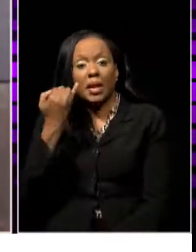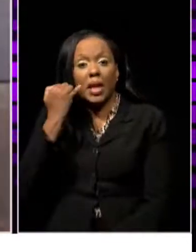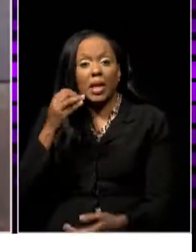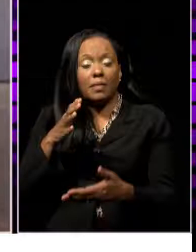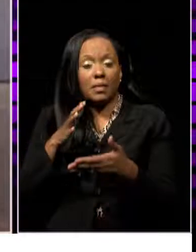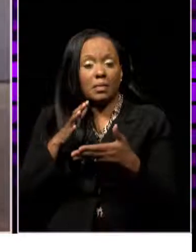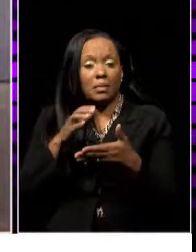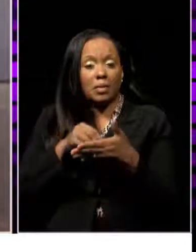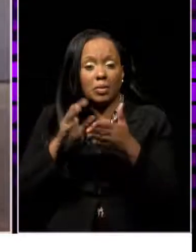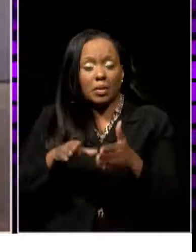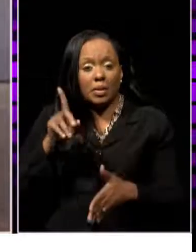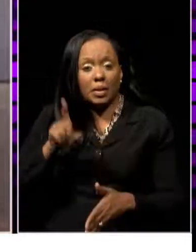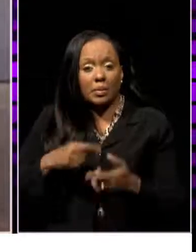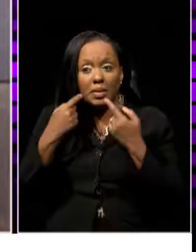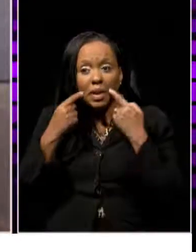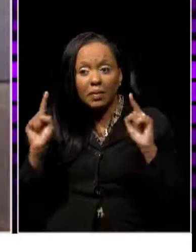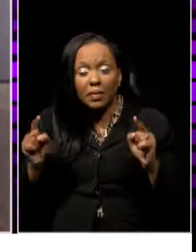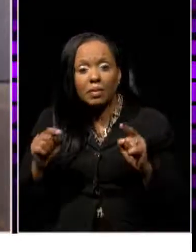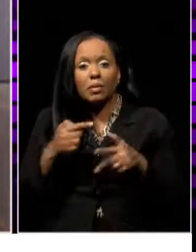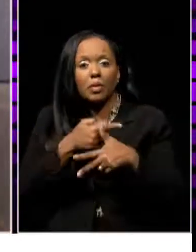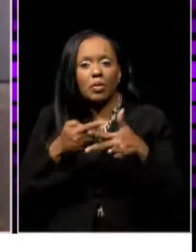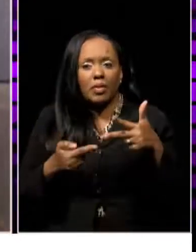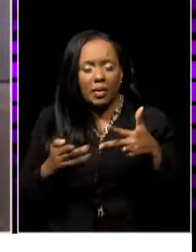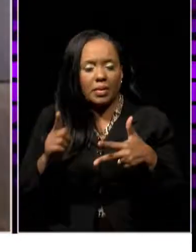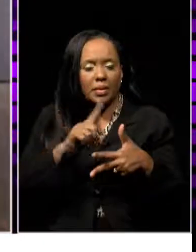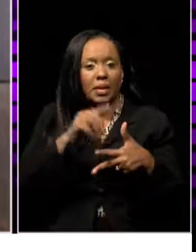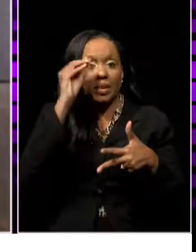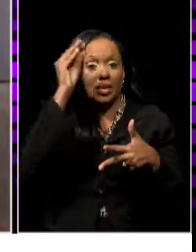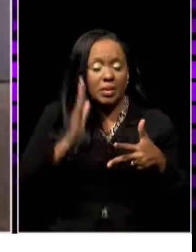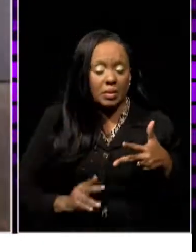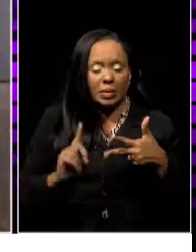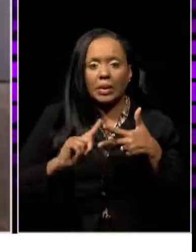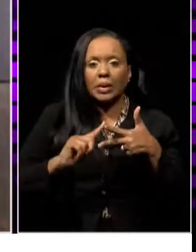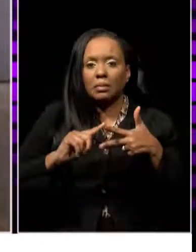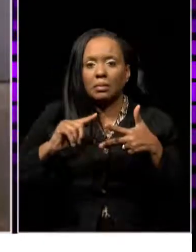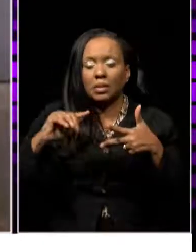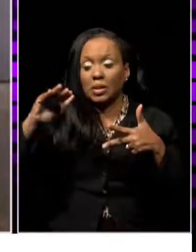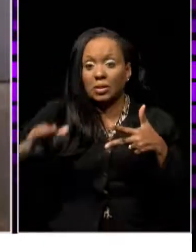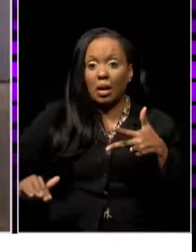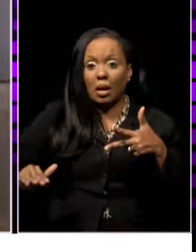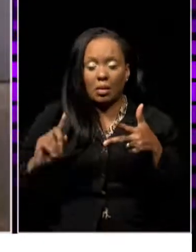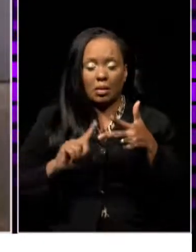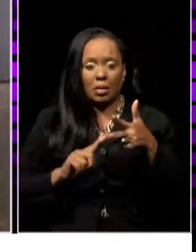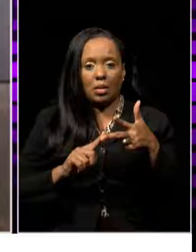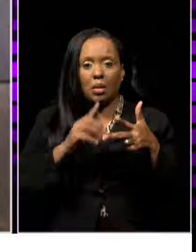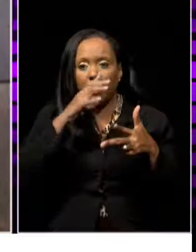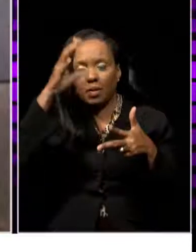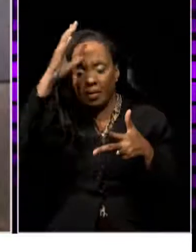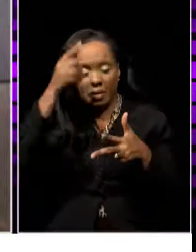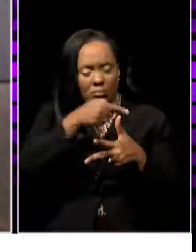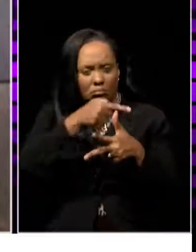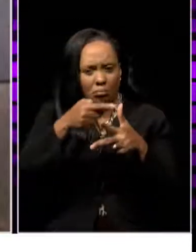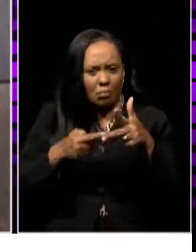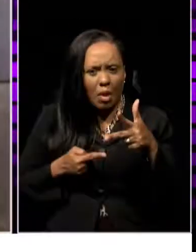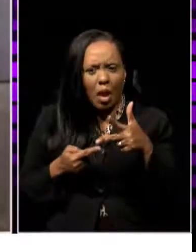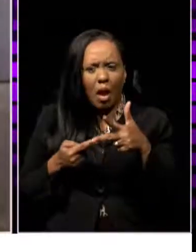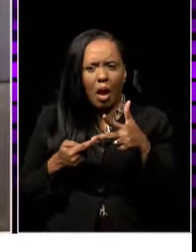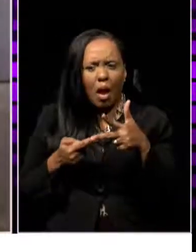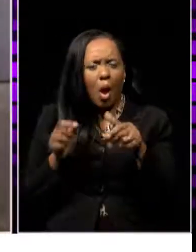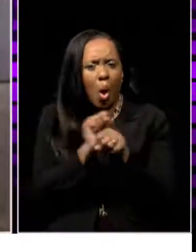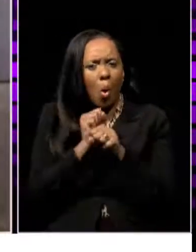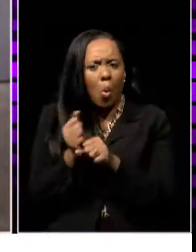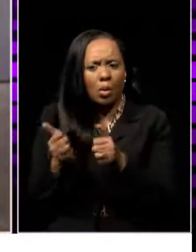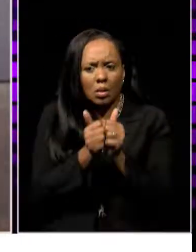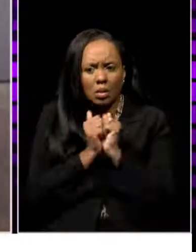teacher, the child, and the parent. If all 3 of these components work together, it will result